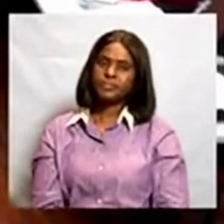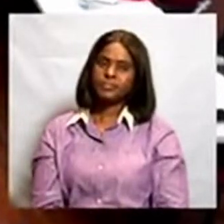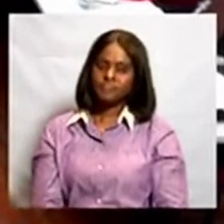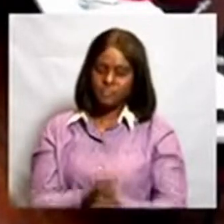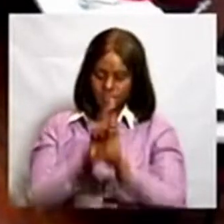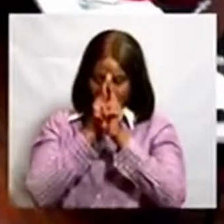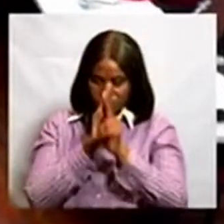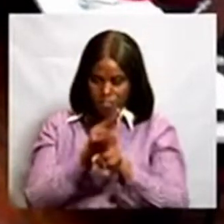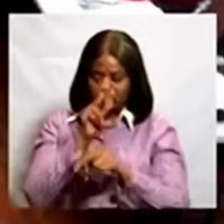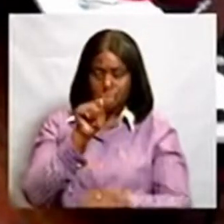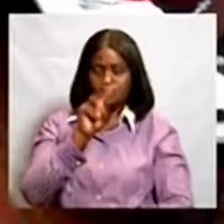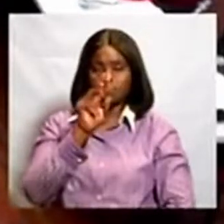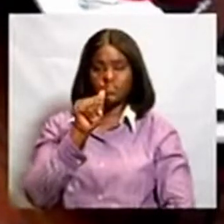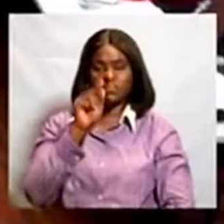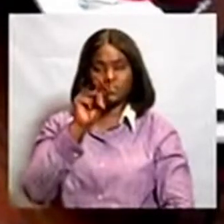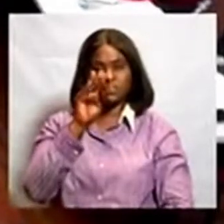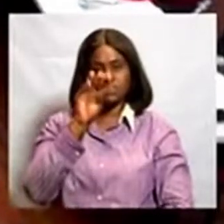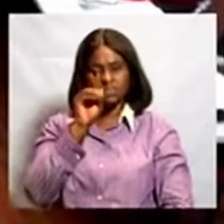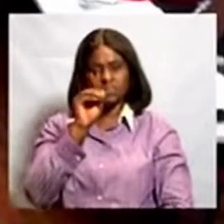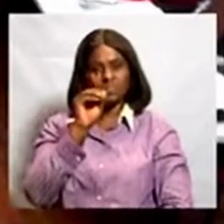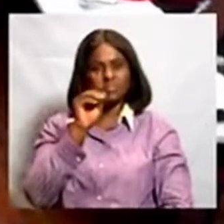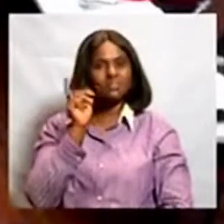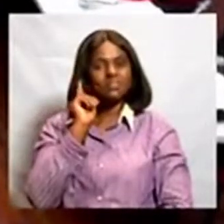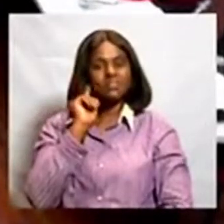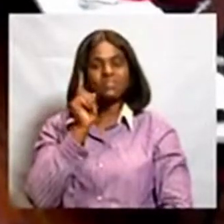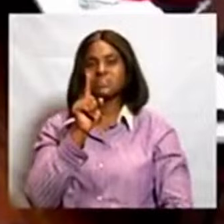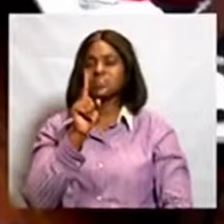Honorable Twambo, we can't hear you. Unmute yourself.